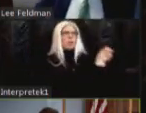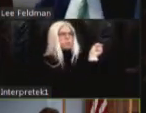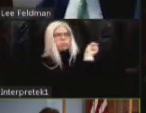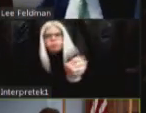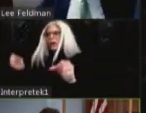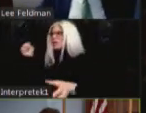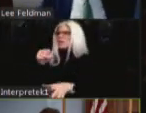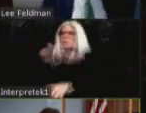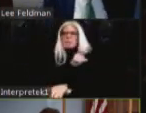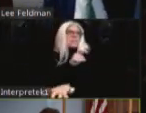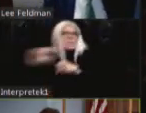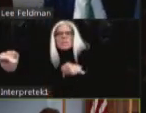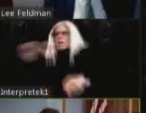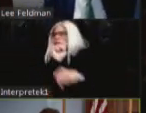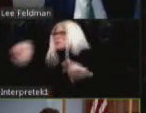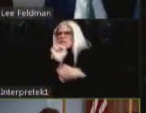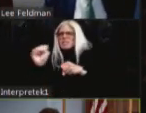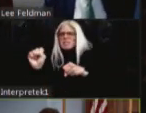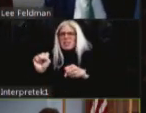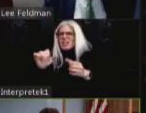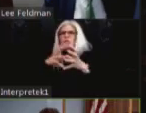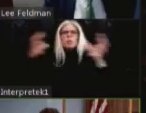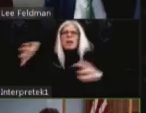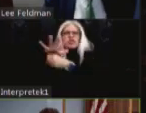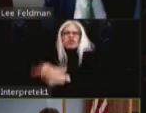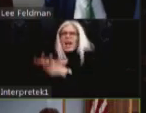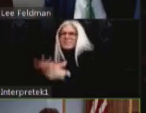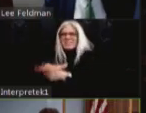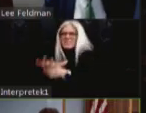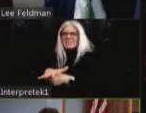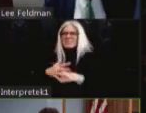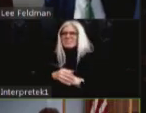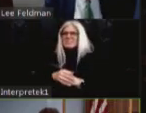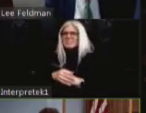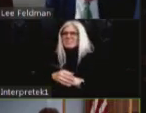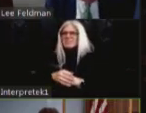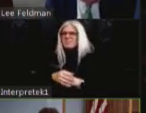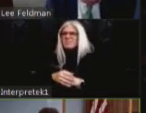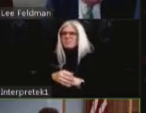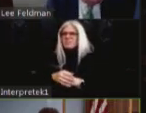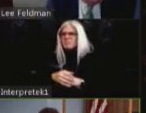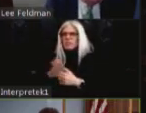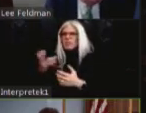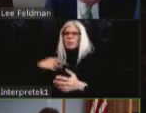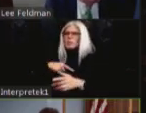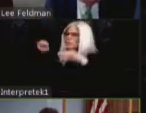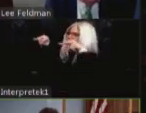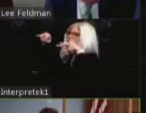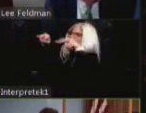renters' rights ordinance that they're working on. They have so many pressures that they're faced with. And